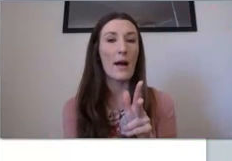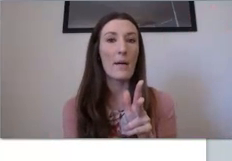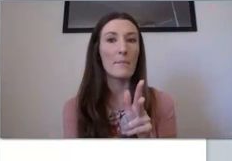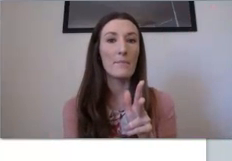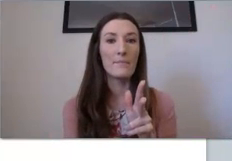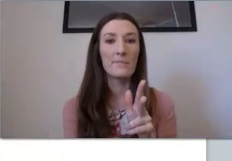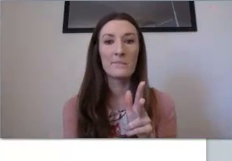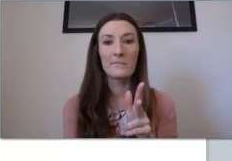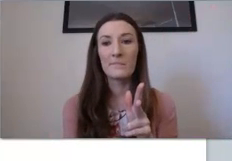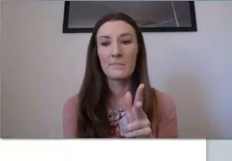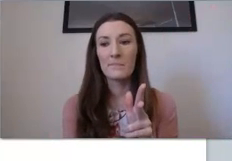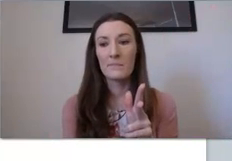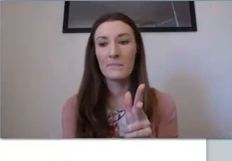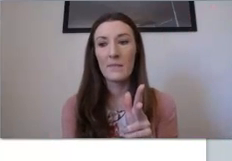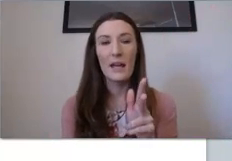Or